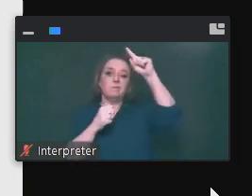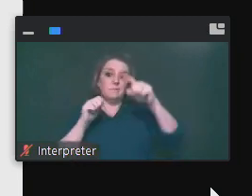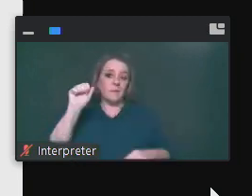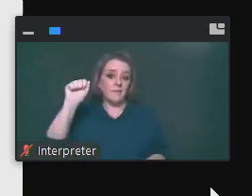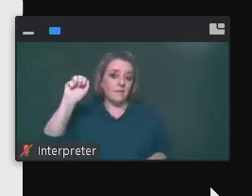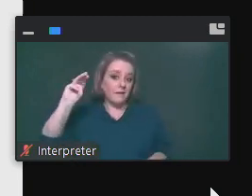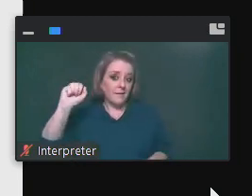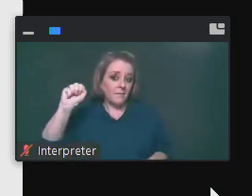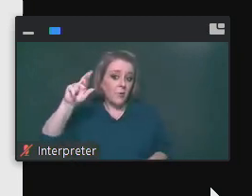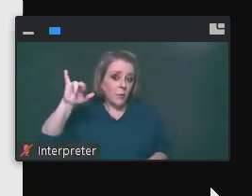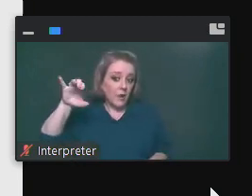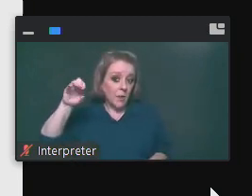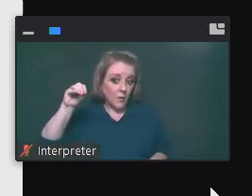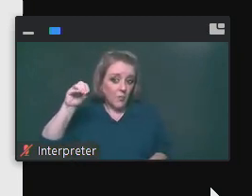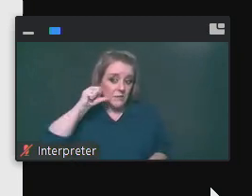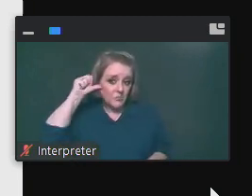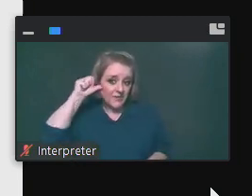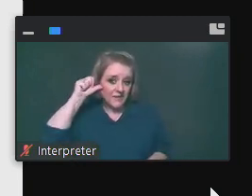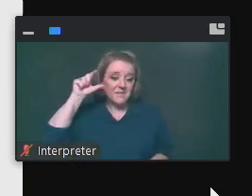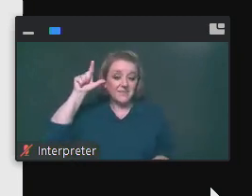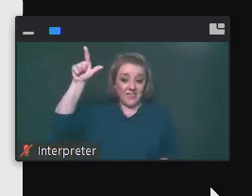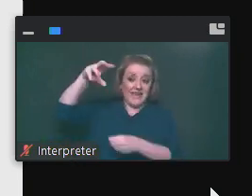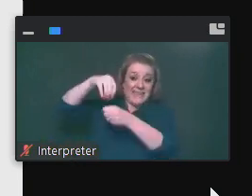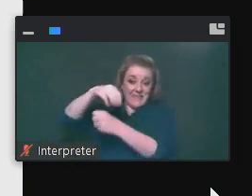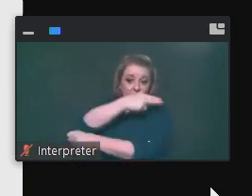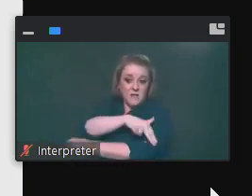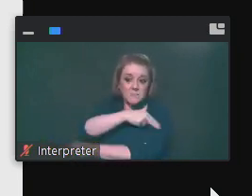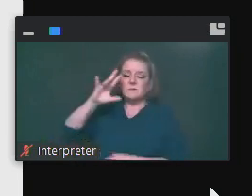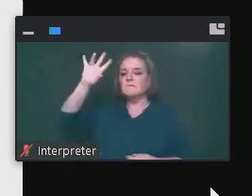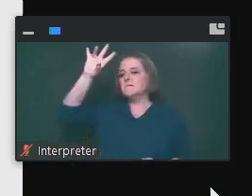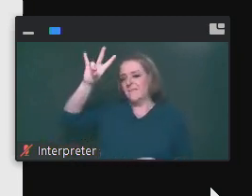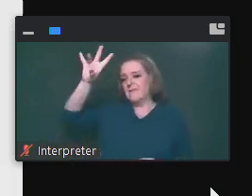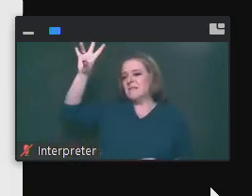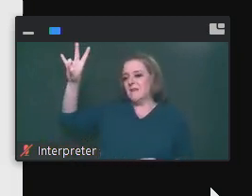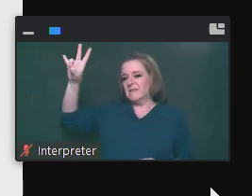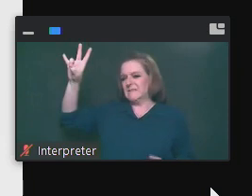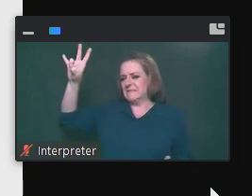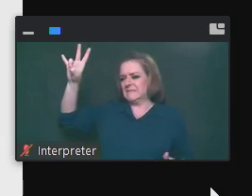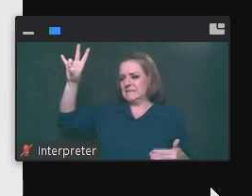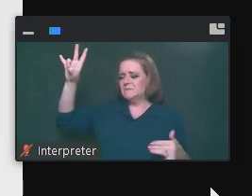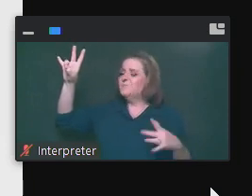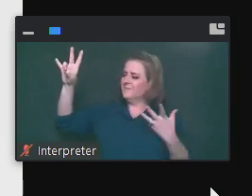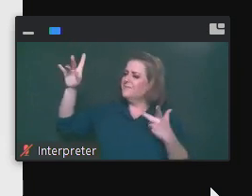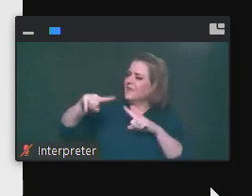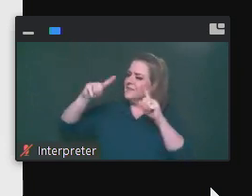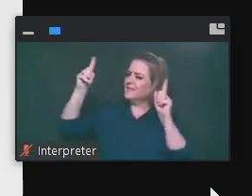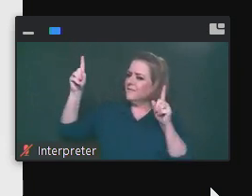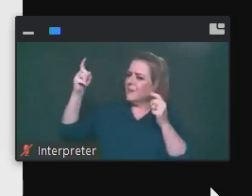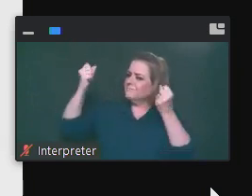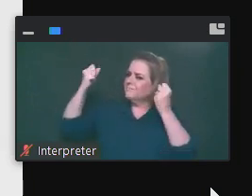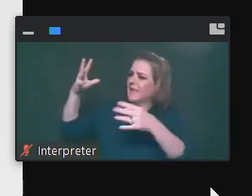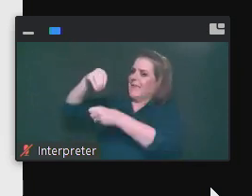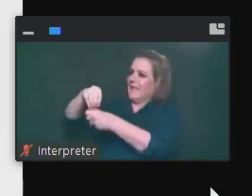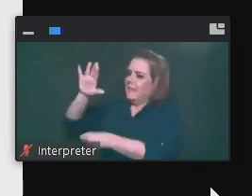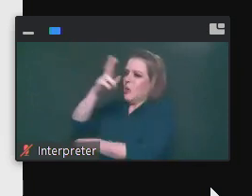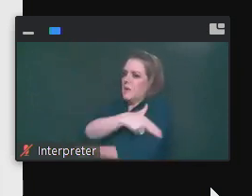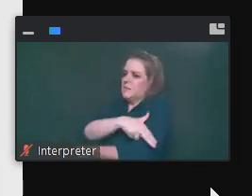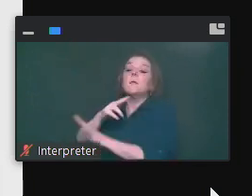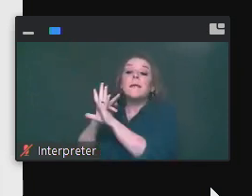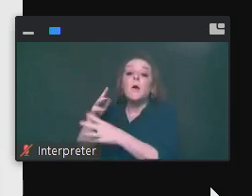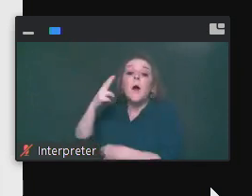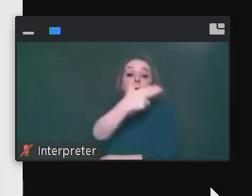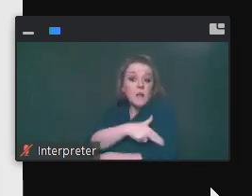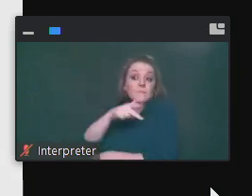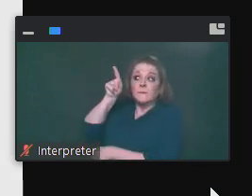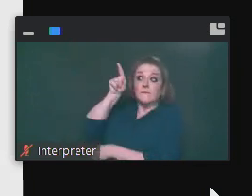they had 77. So they're in a different place than we are with more in their hospitals. Now they still have capacity. They're